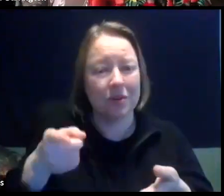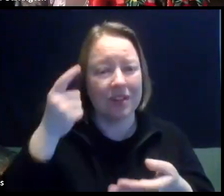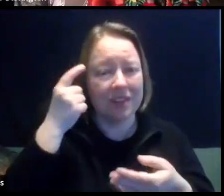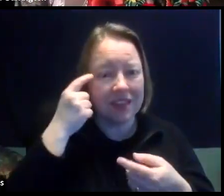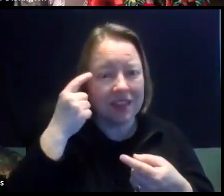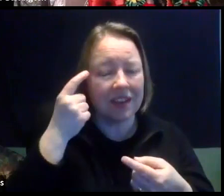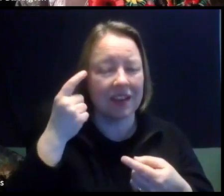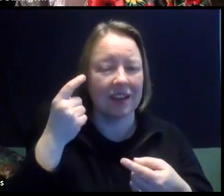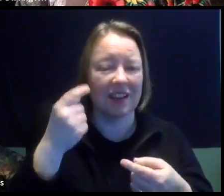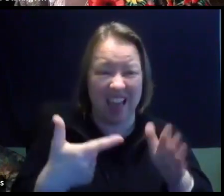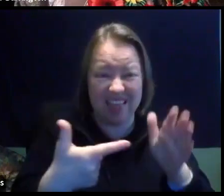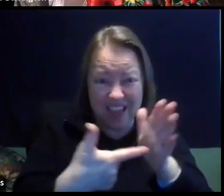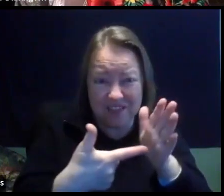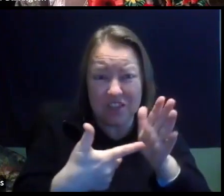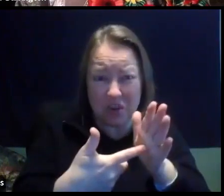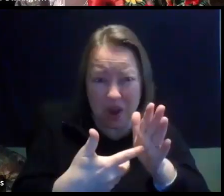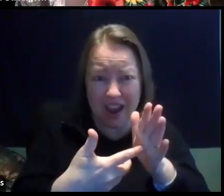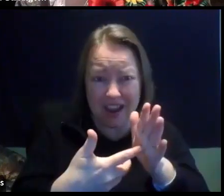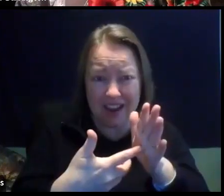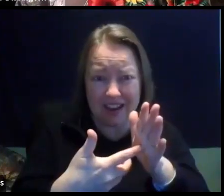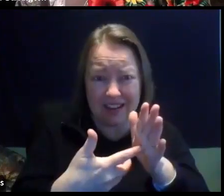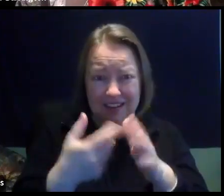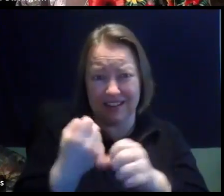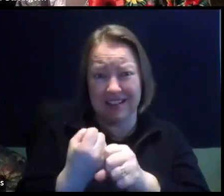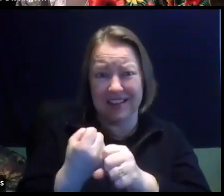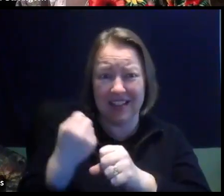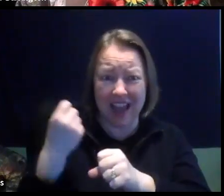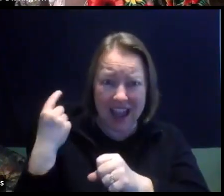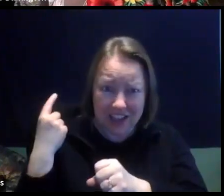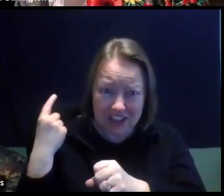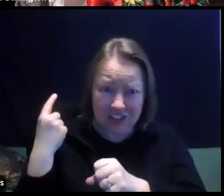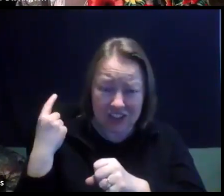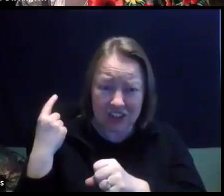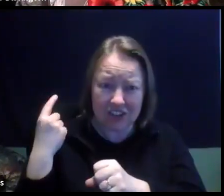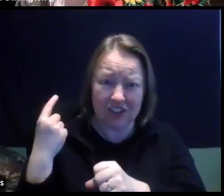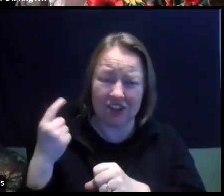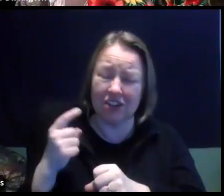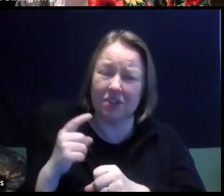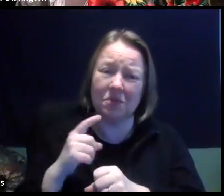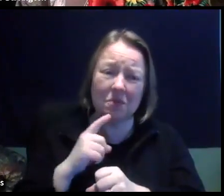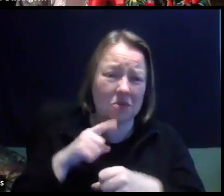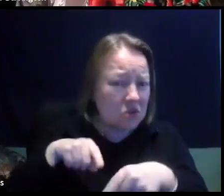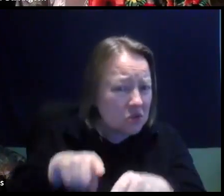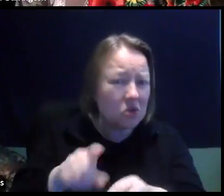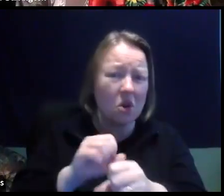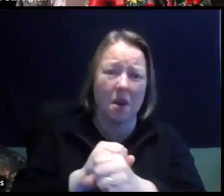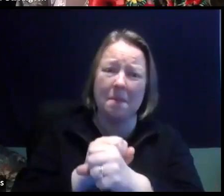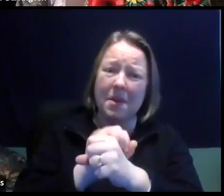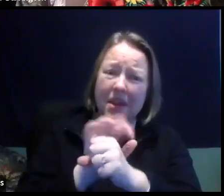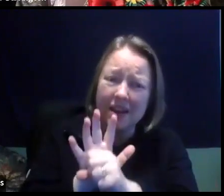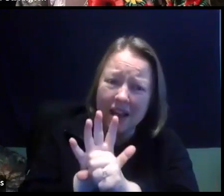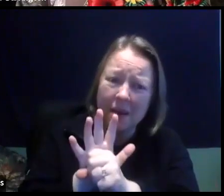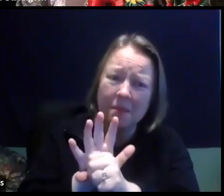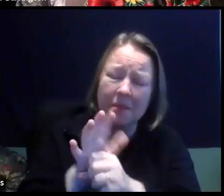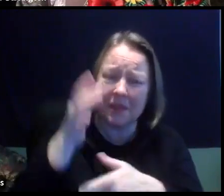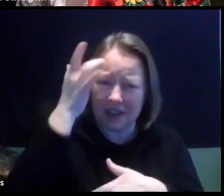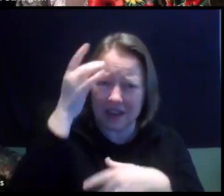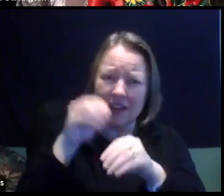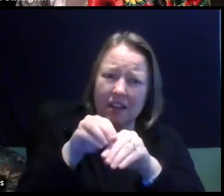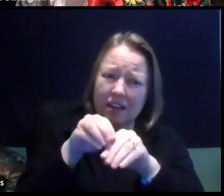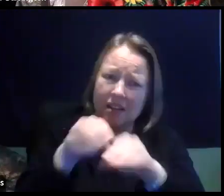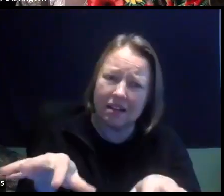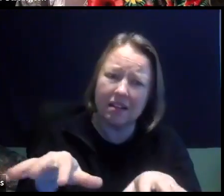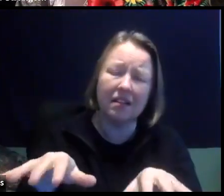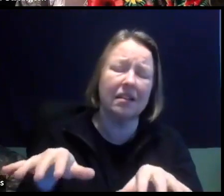an 11th grader last year at the height of a pandemic and transitioning to it, what